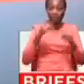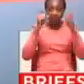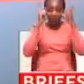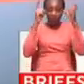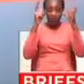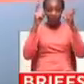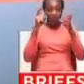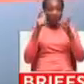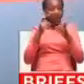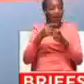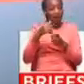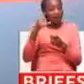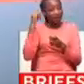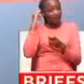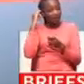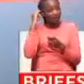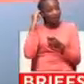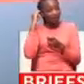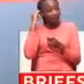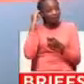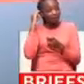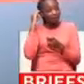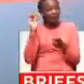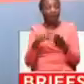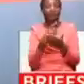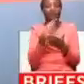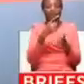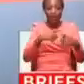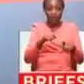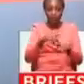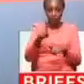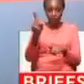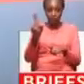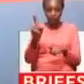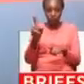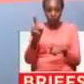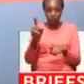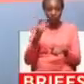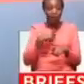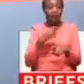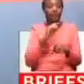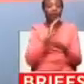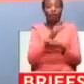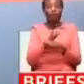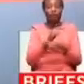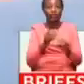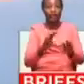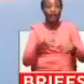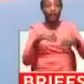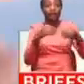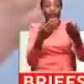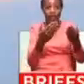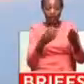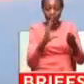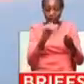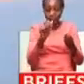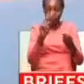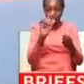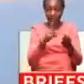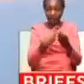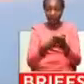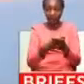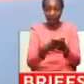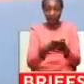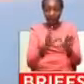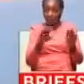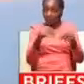phone is ringing, it's Dr. Jafari, come downstairs, let's go. Bring the can, don't open it. So I take the can, put it in a bag,